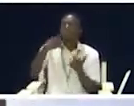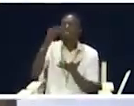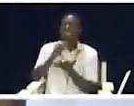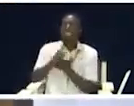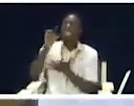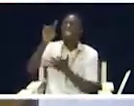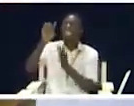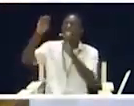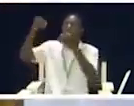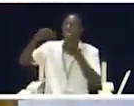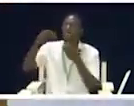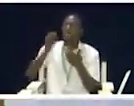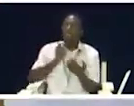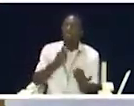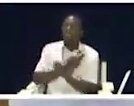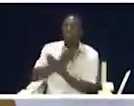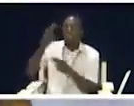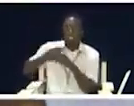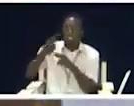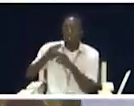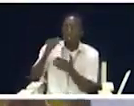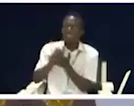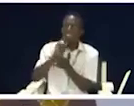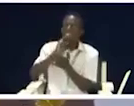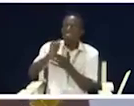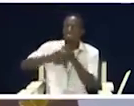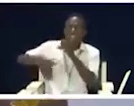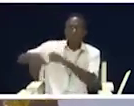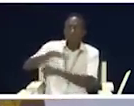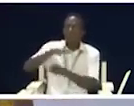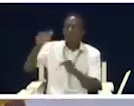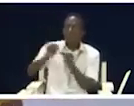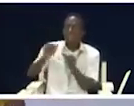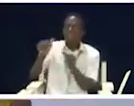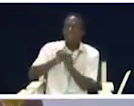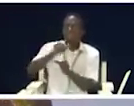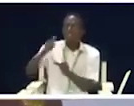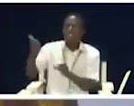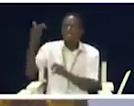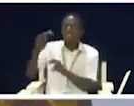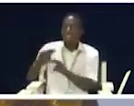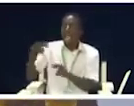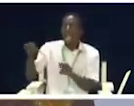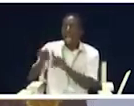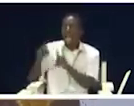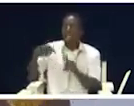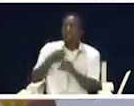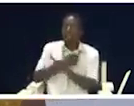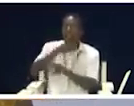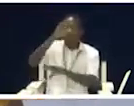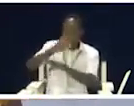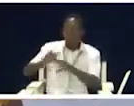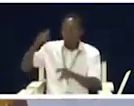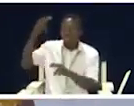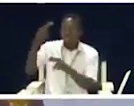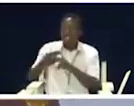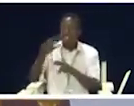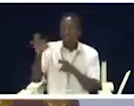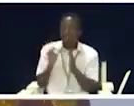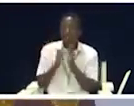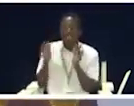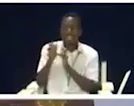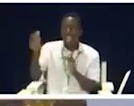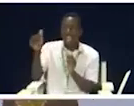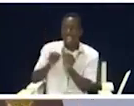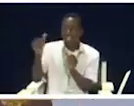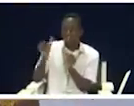us a name that is above every other name. That at the mention of the name of Jesus, every knee will